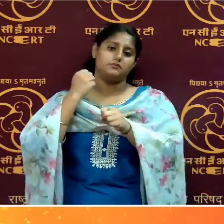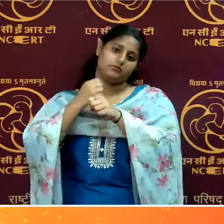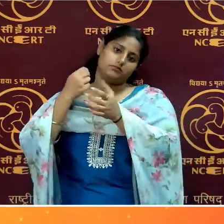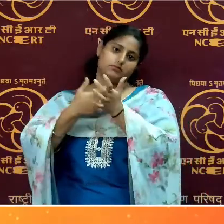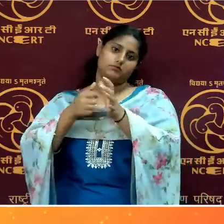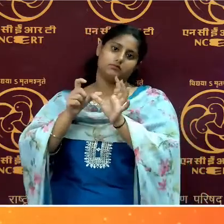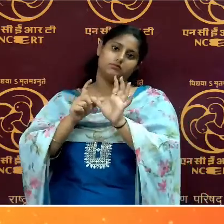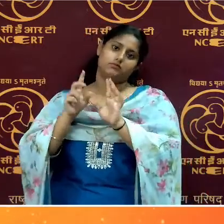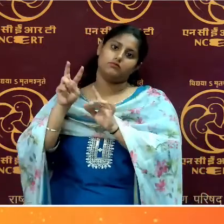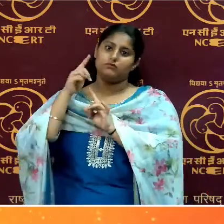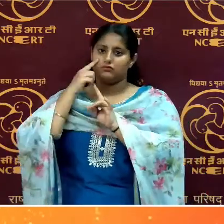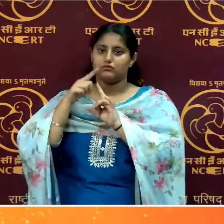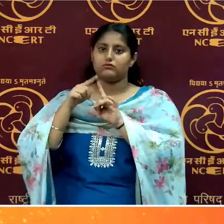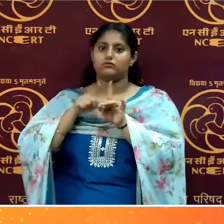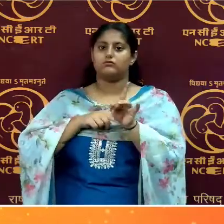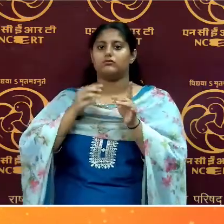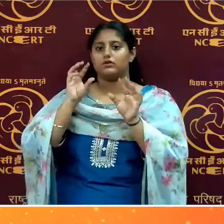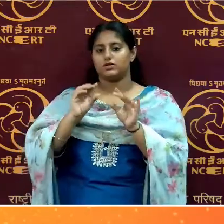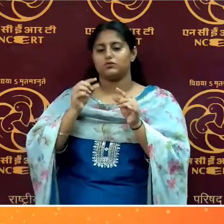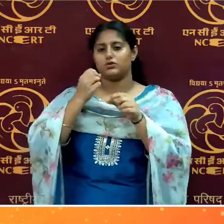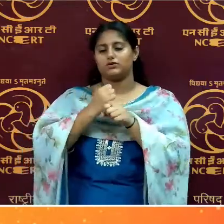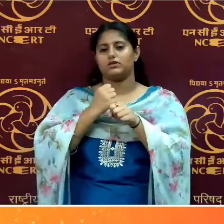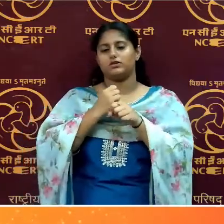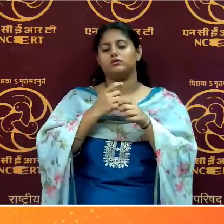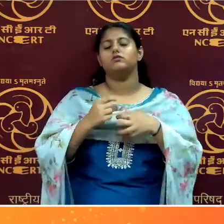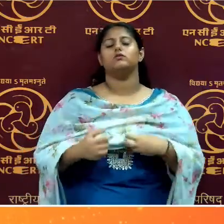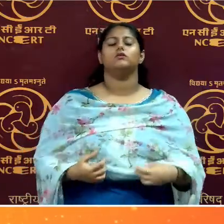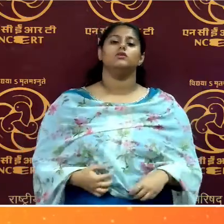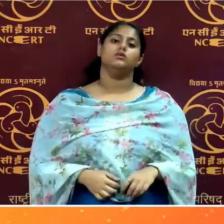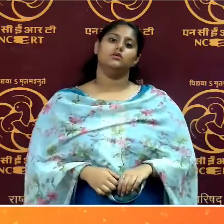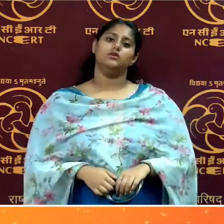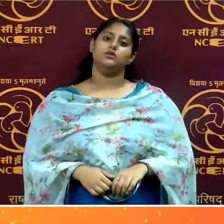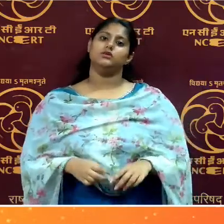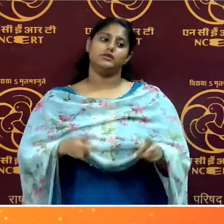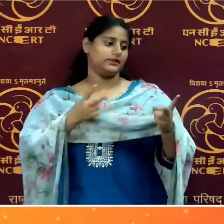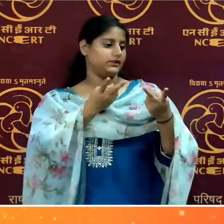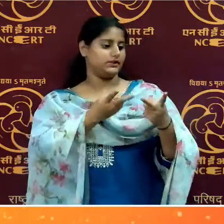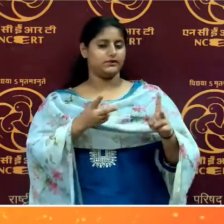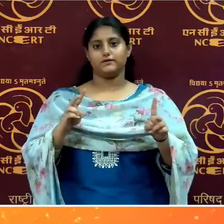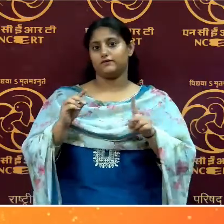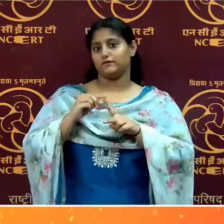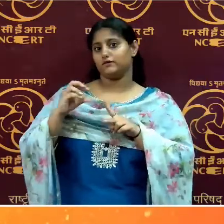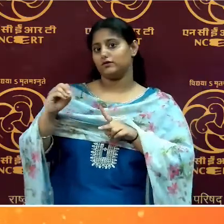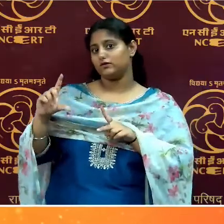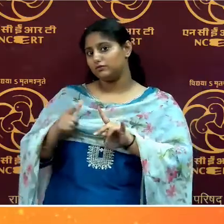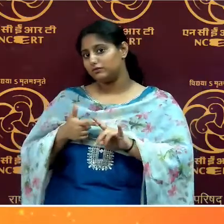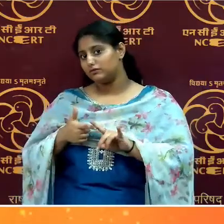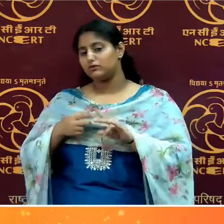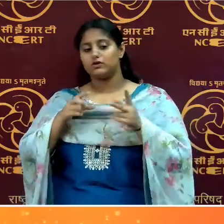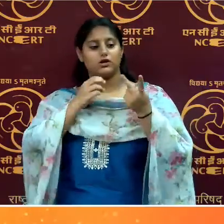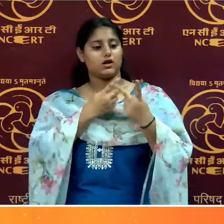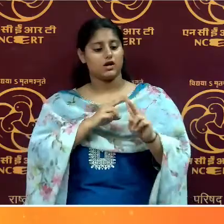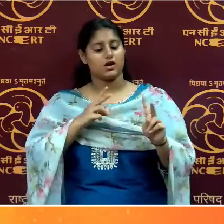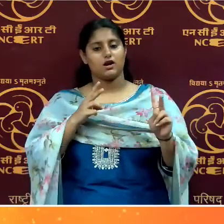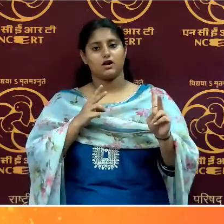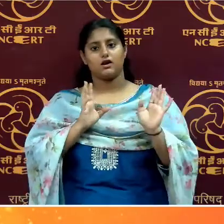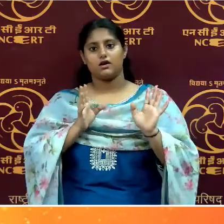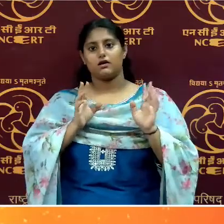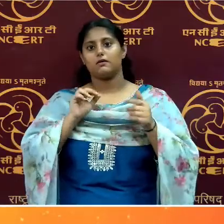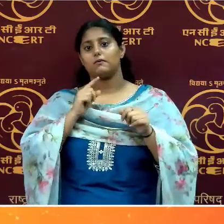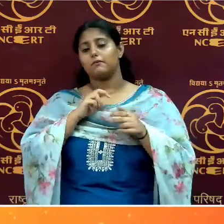G. Yeah. So it Small is g? different. Yes, small Okay. g. It is different at the poles. It is different at the equator. But Okay. yes,